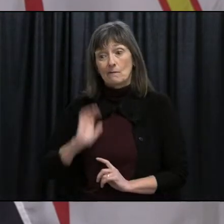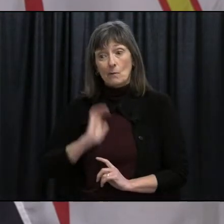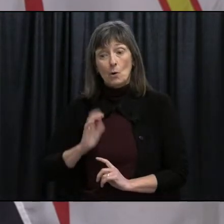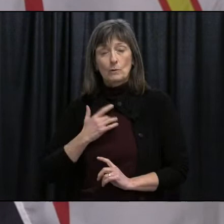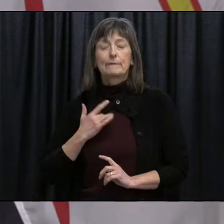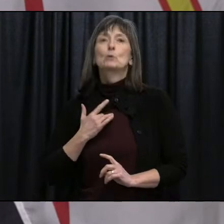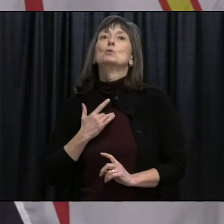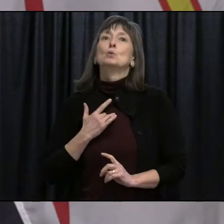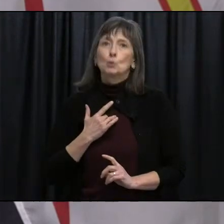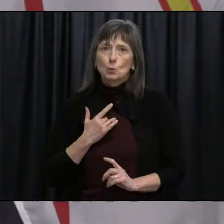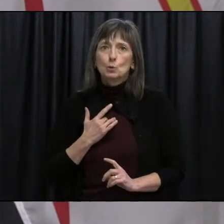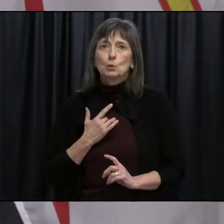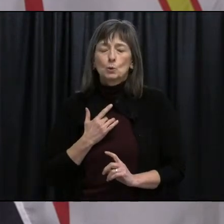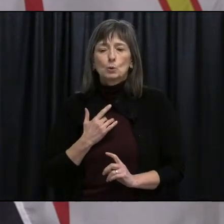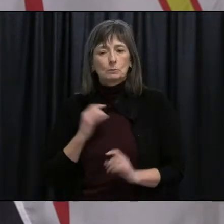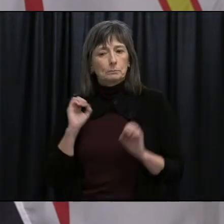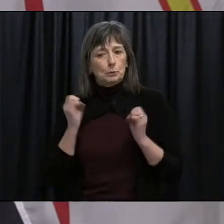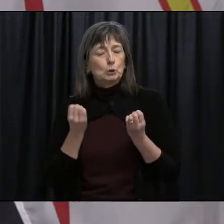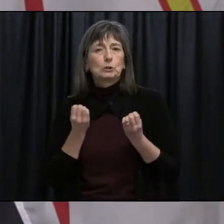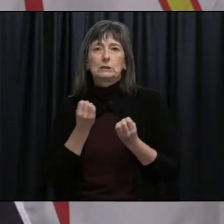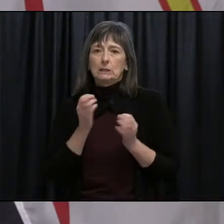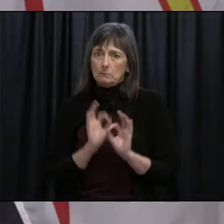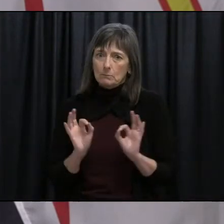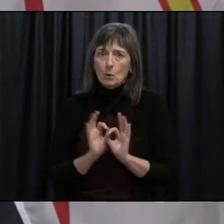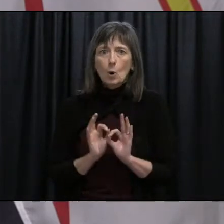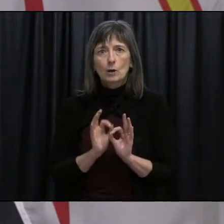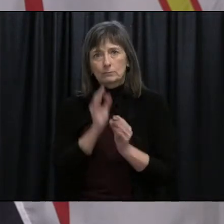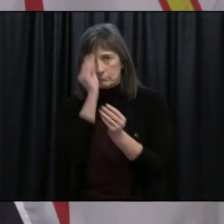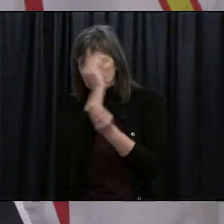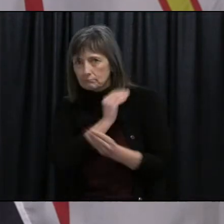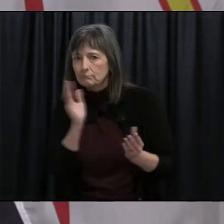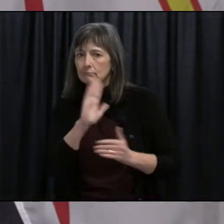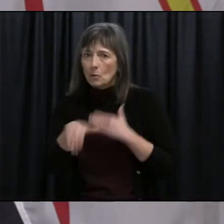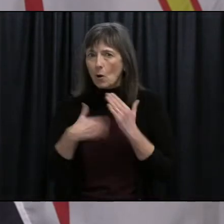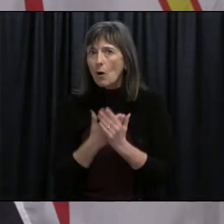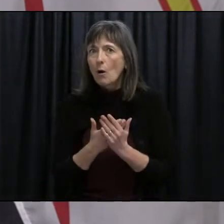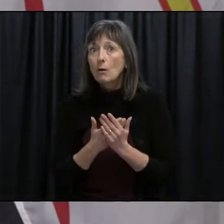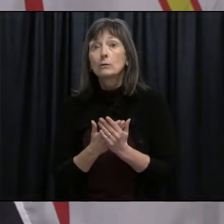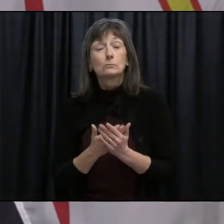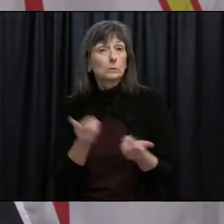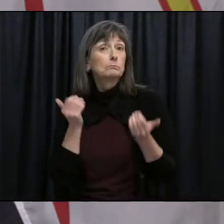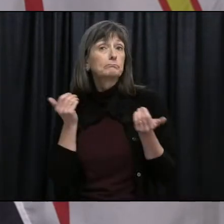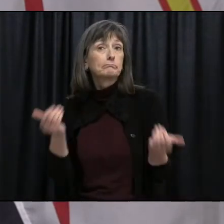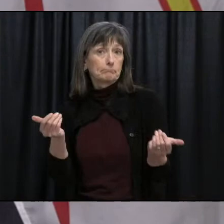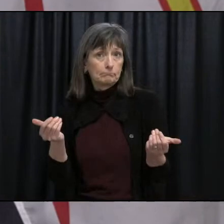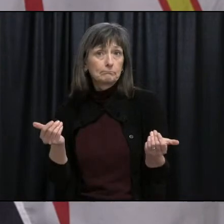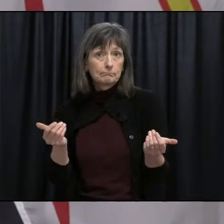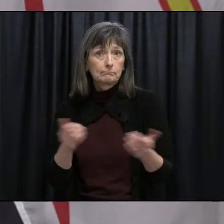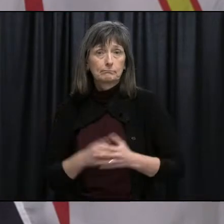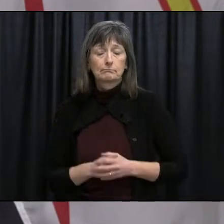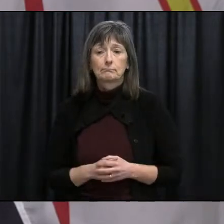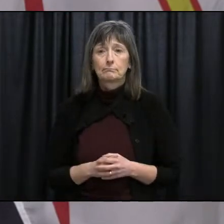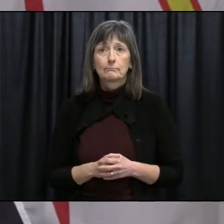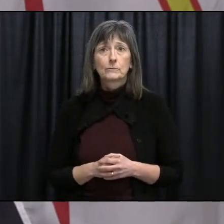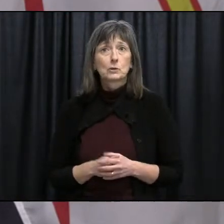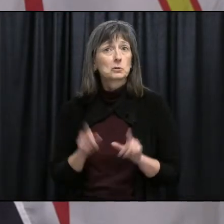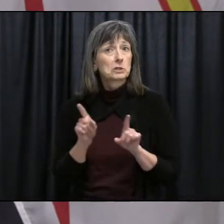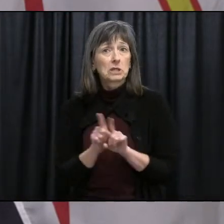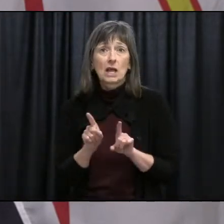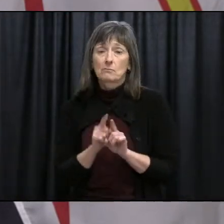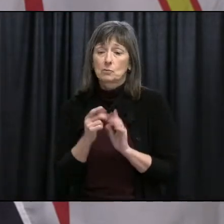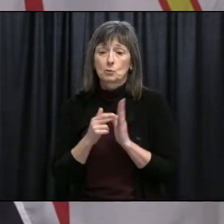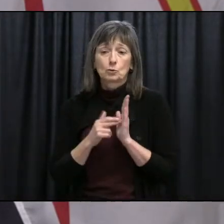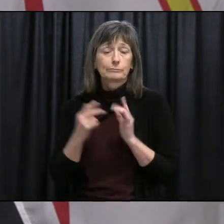felt like there was reason to release the information from a public health and safety point of view, we did that, and we will continue to do